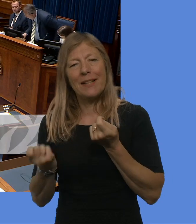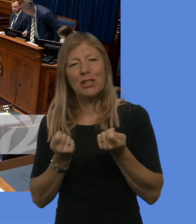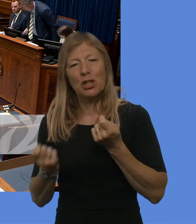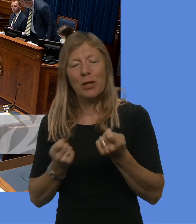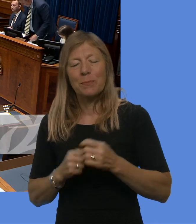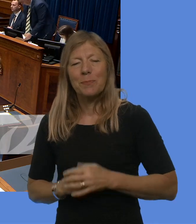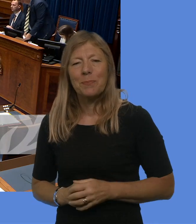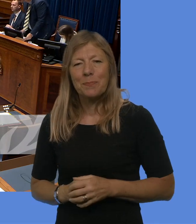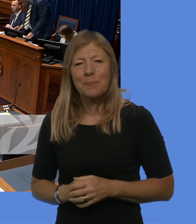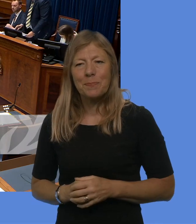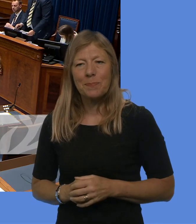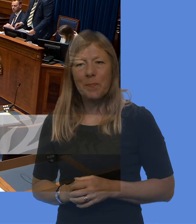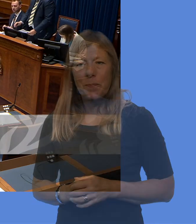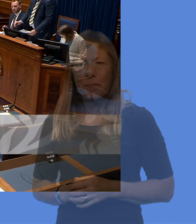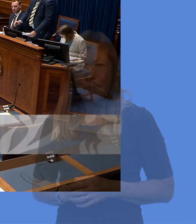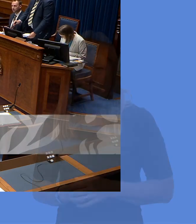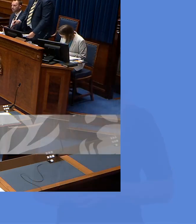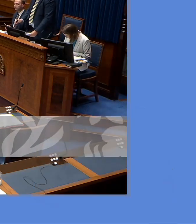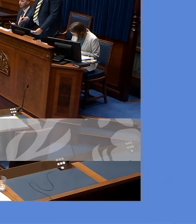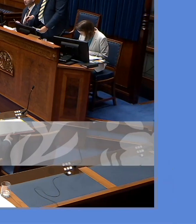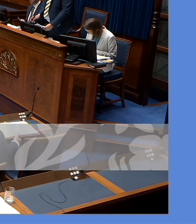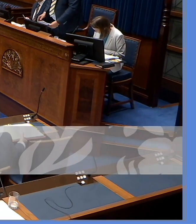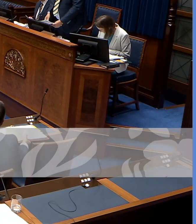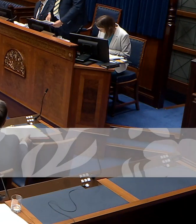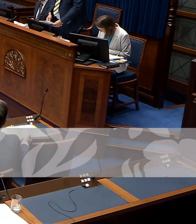Matthew O'Toole has given notice of an urgent oral